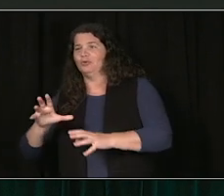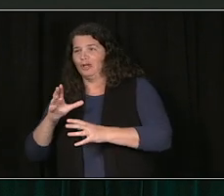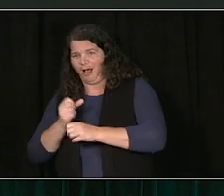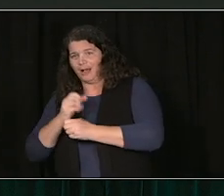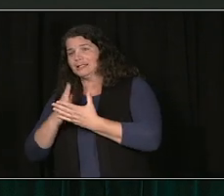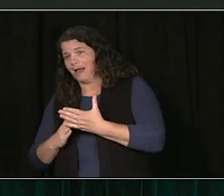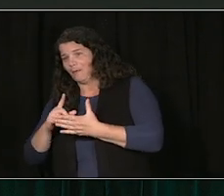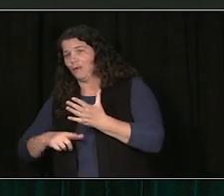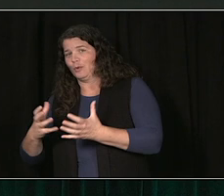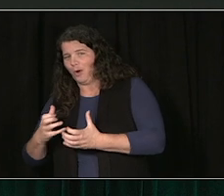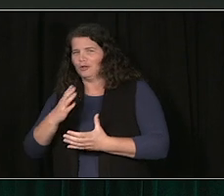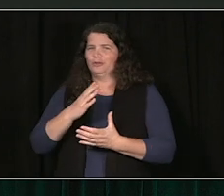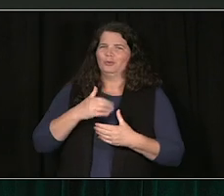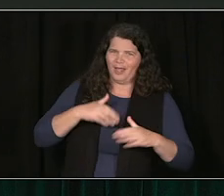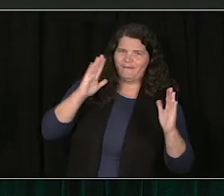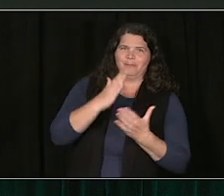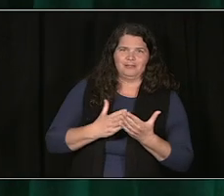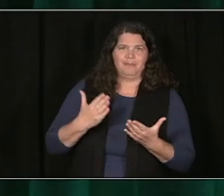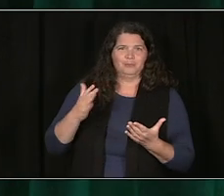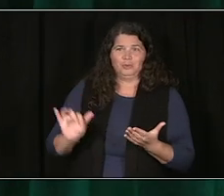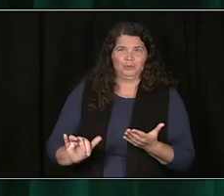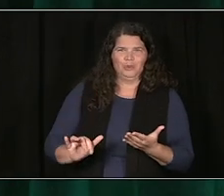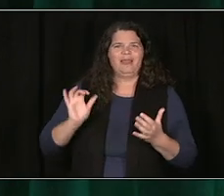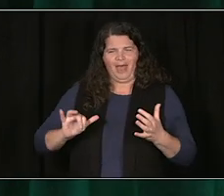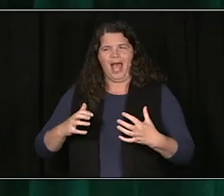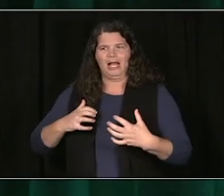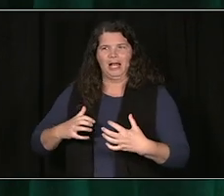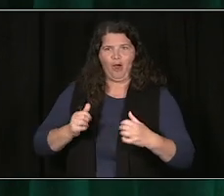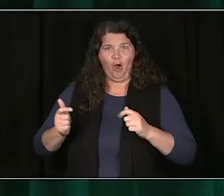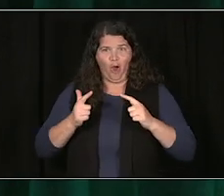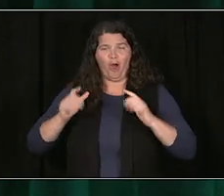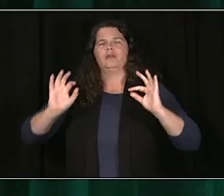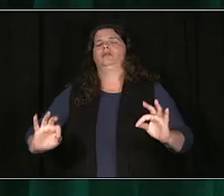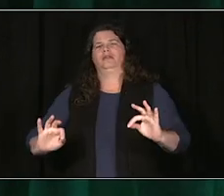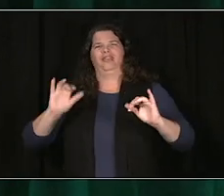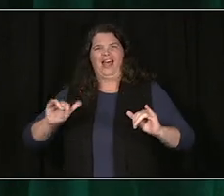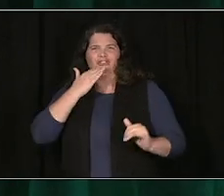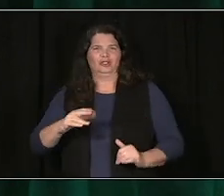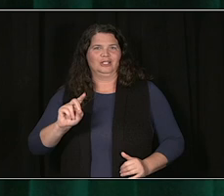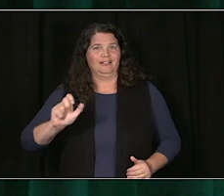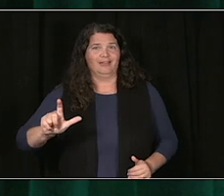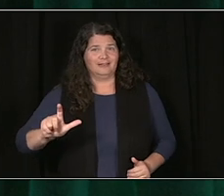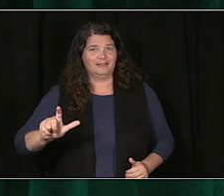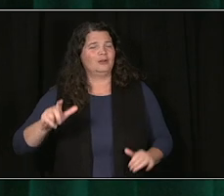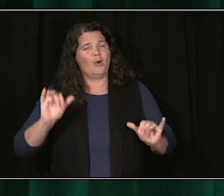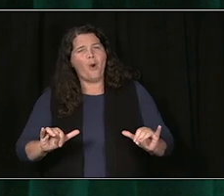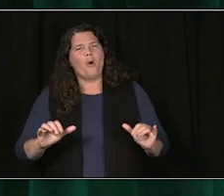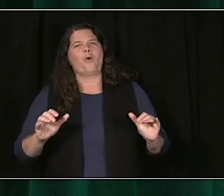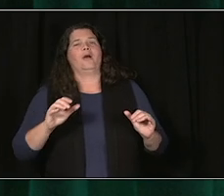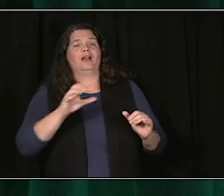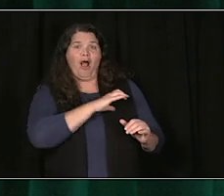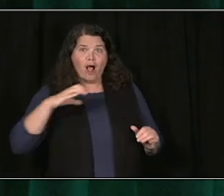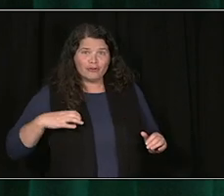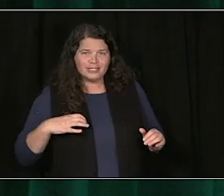And women are naturally inclined to do that. And so more work gets done in Congress when there are more women there who